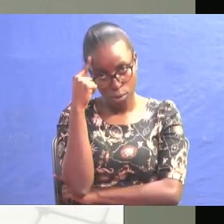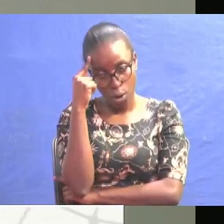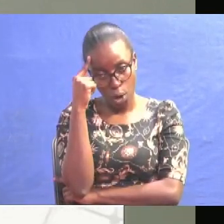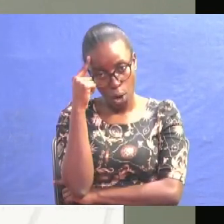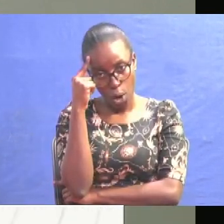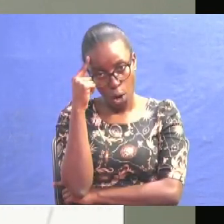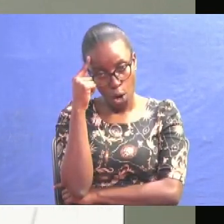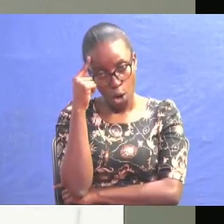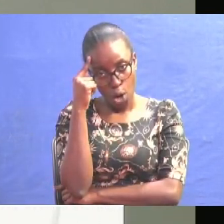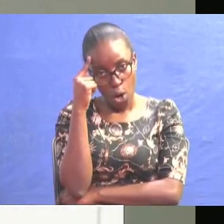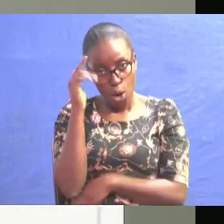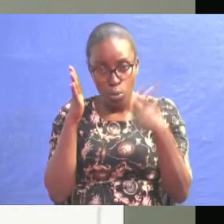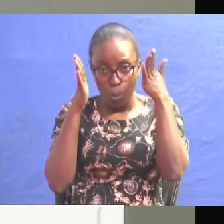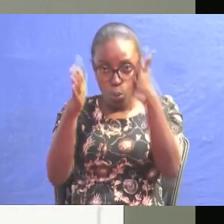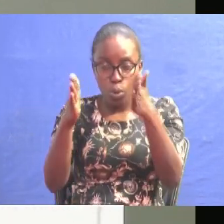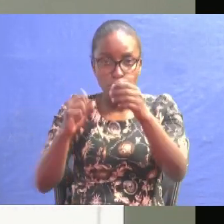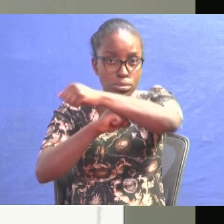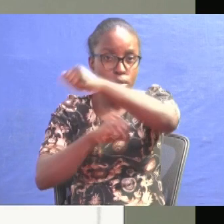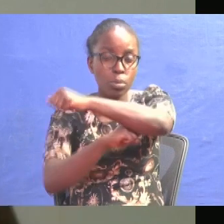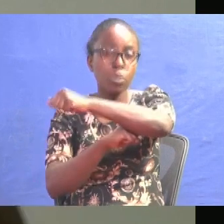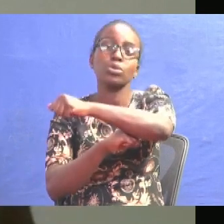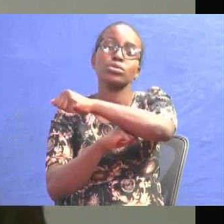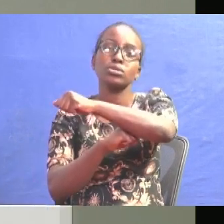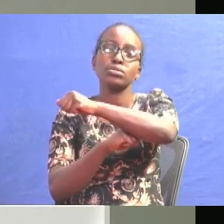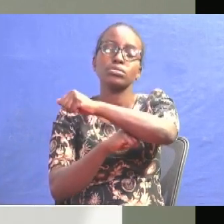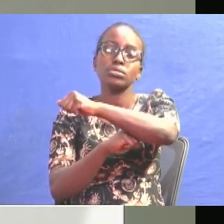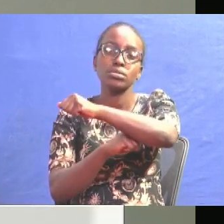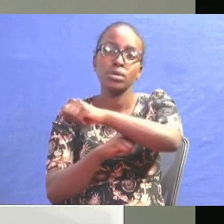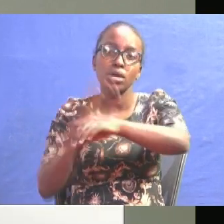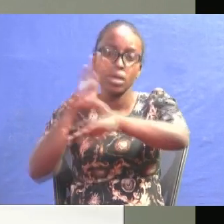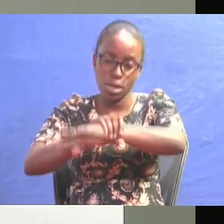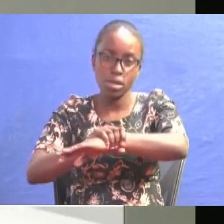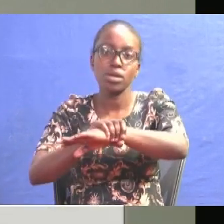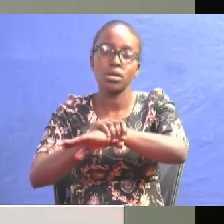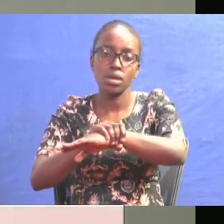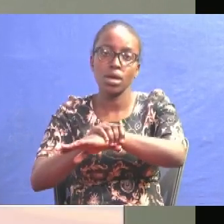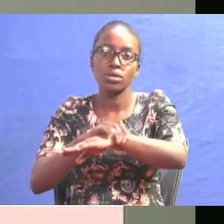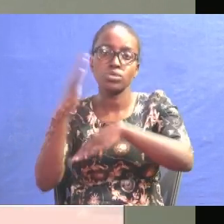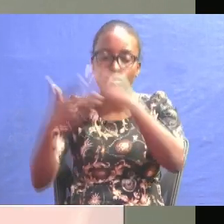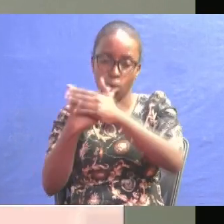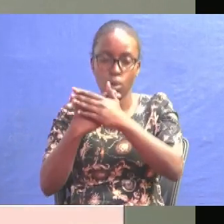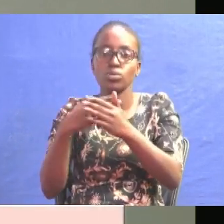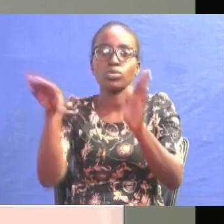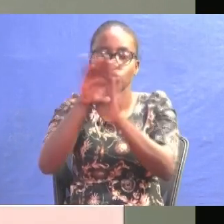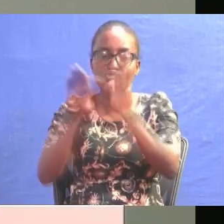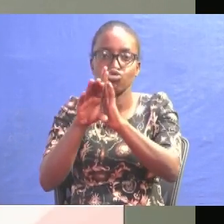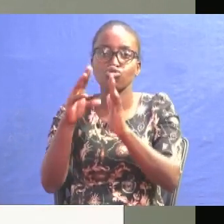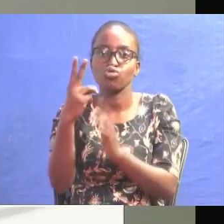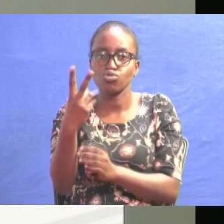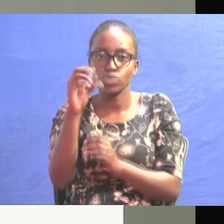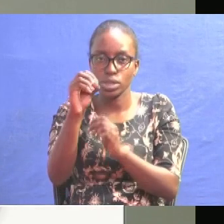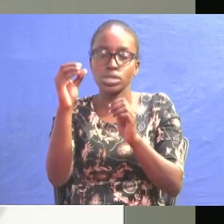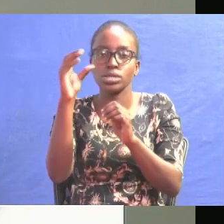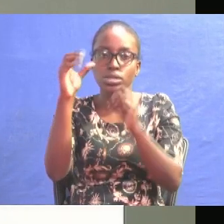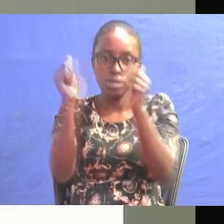to recognize, to support, and actually acknowledge that the Constitution 2010 has really changed the